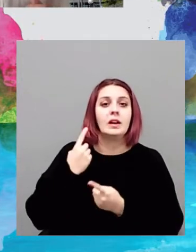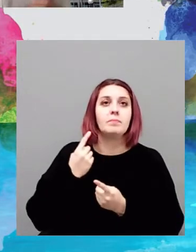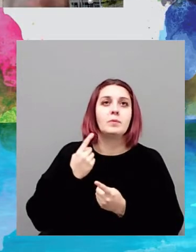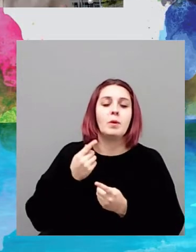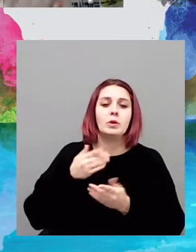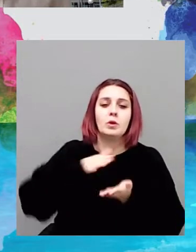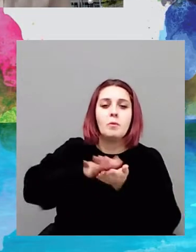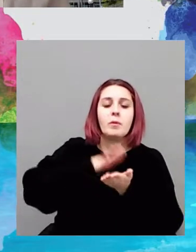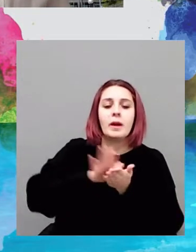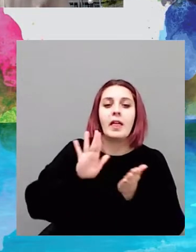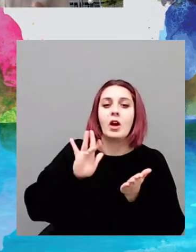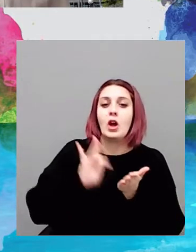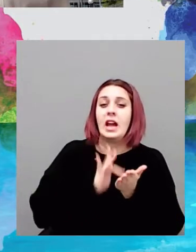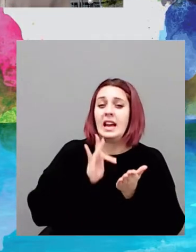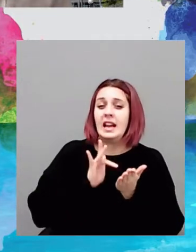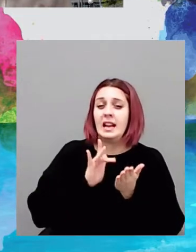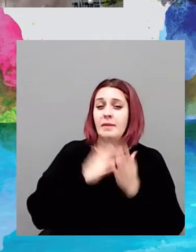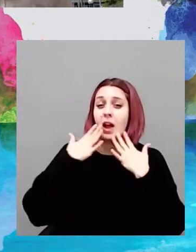are in addition.